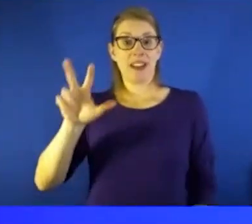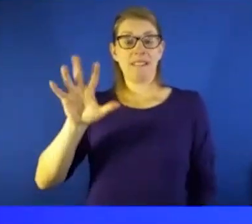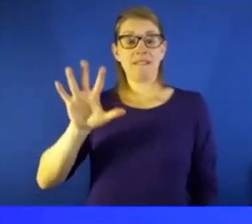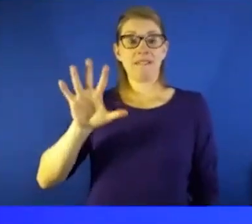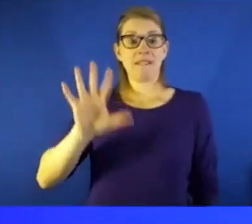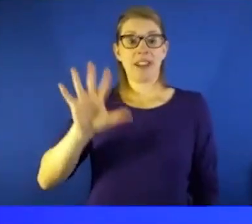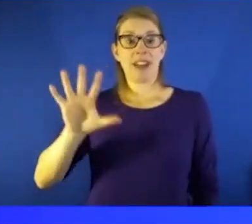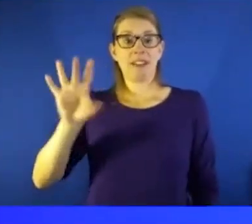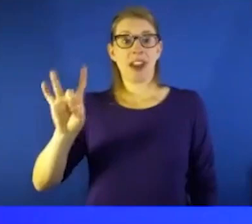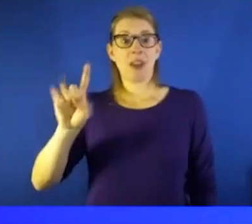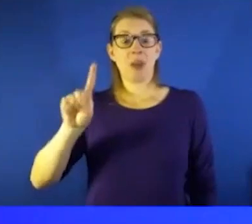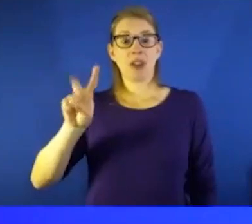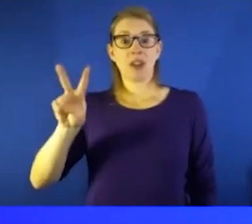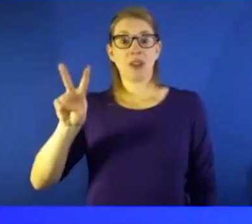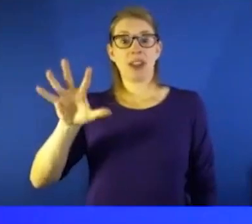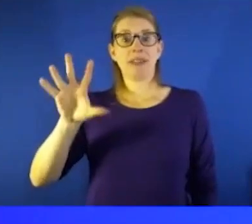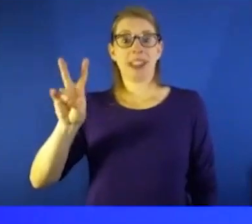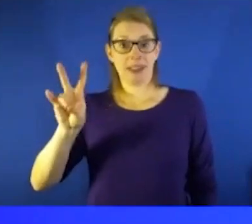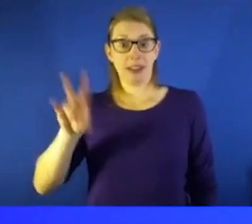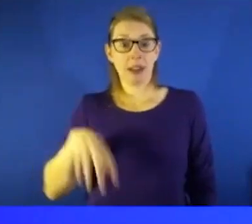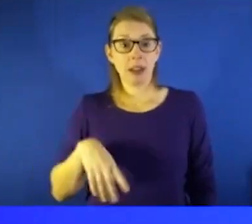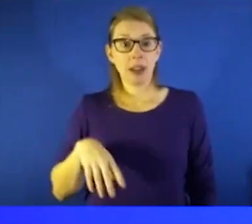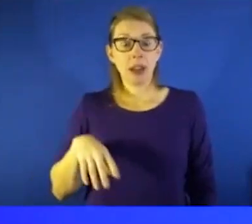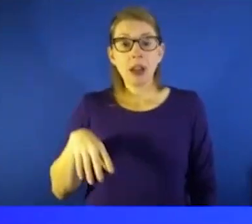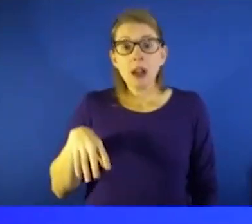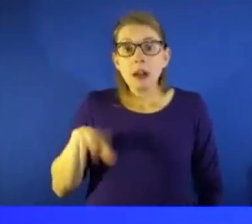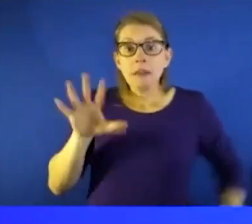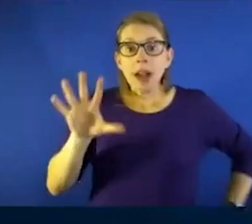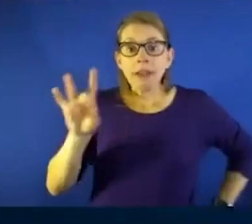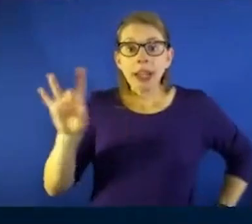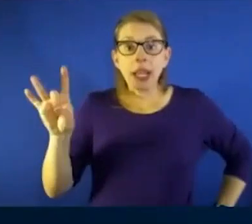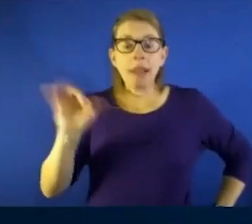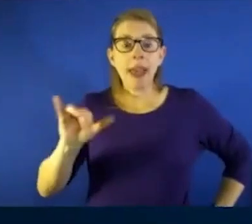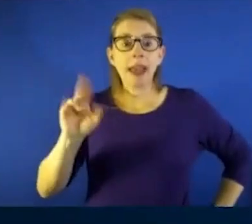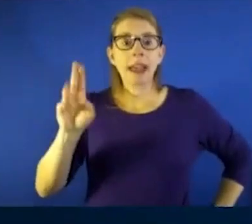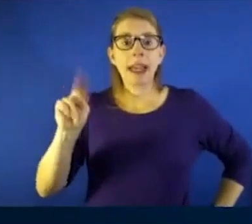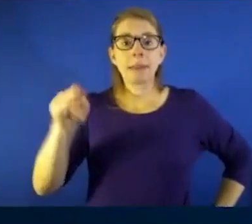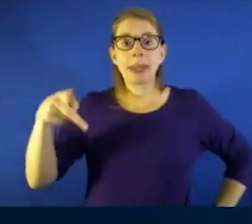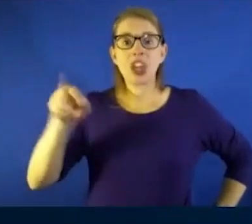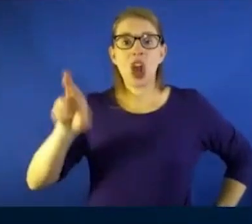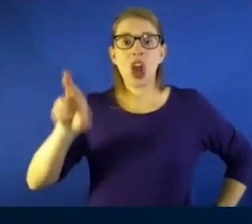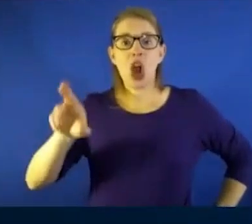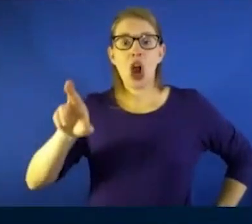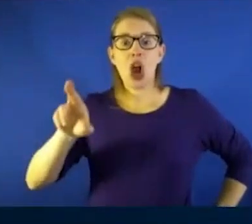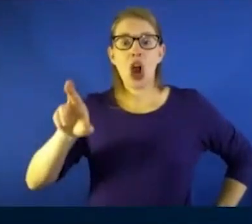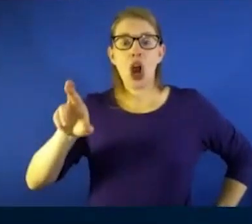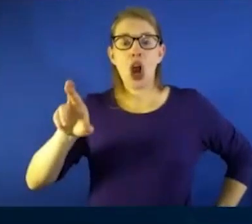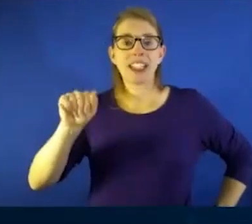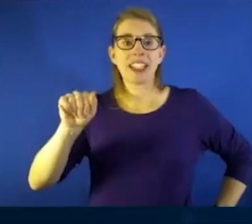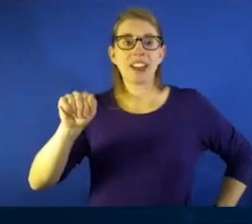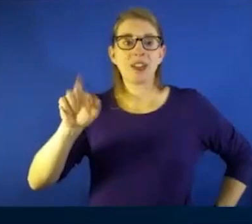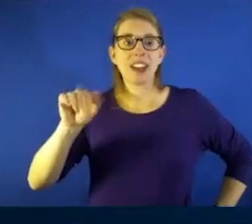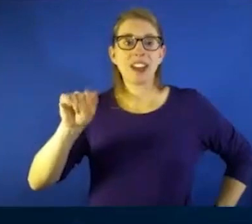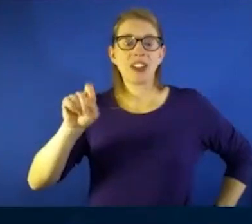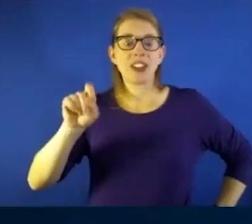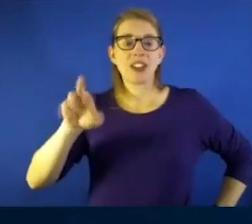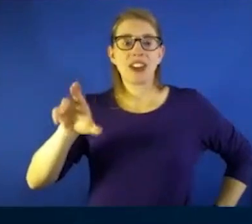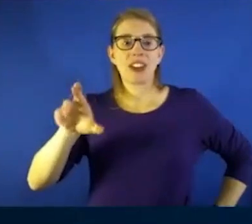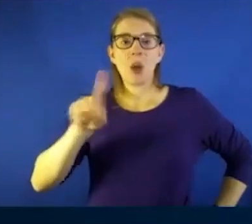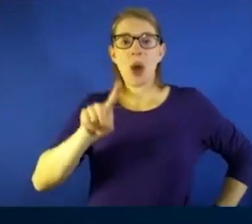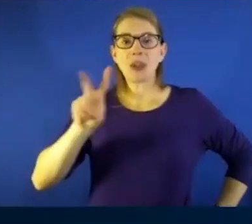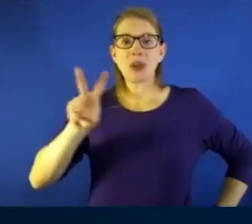913-588-1227 Okay. is our health resource line. 588. We're going to be like that NPR fundraiser. That's right. 913-588-1227. Make sure you Yes.